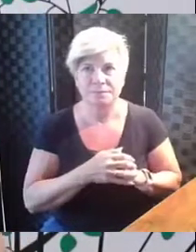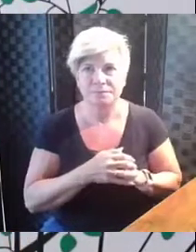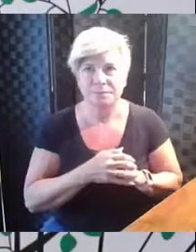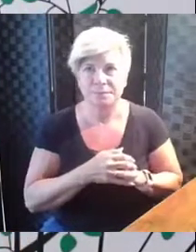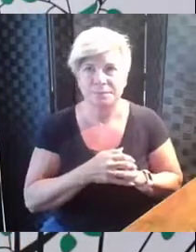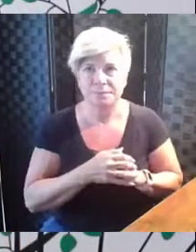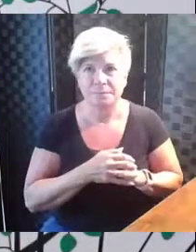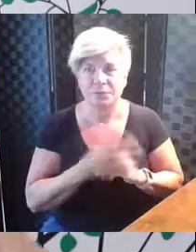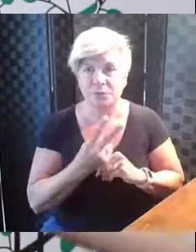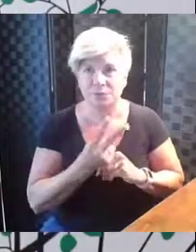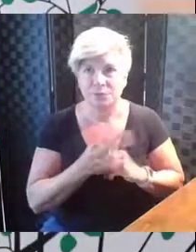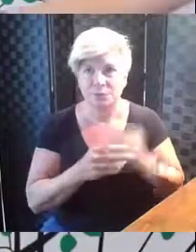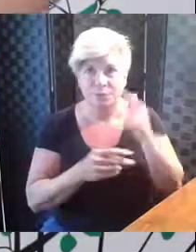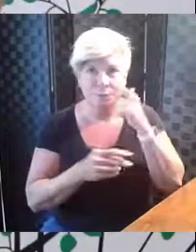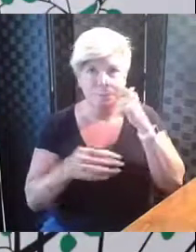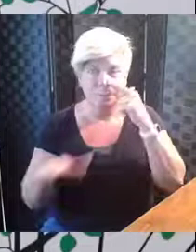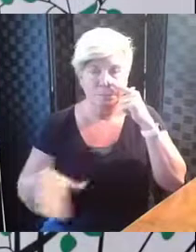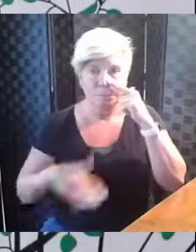2.